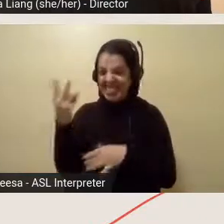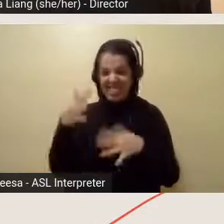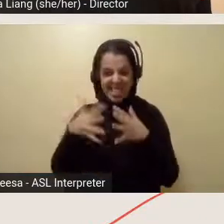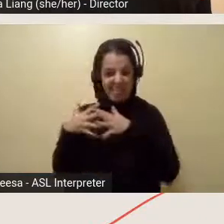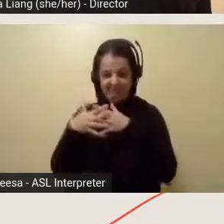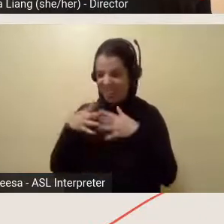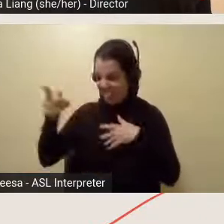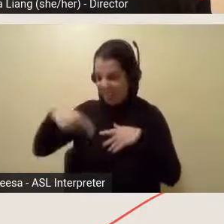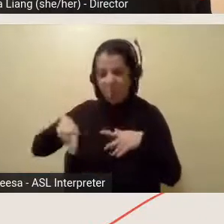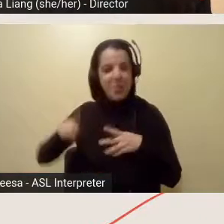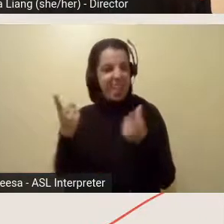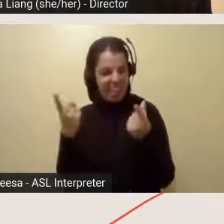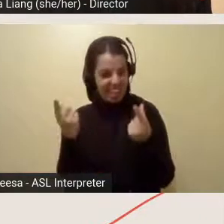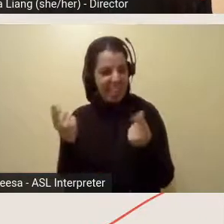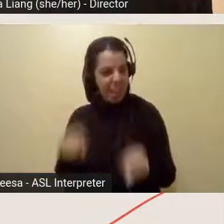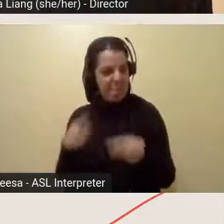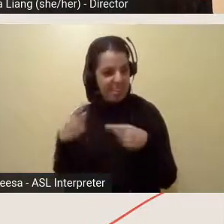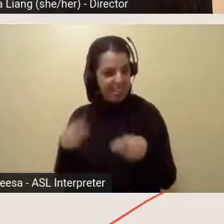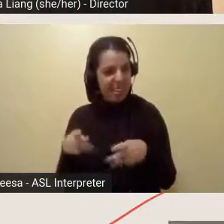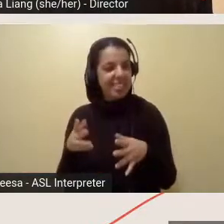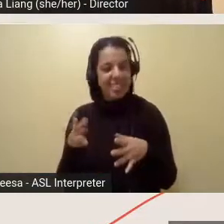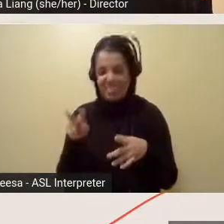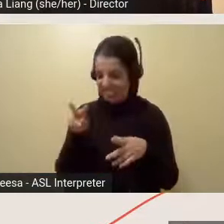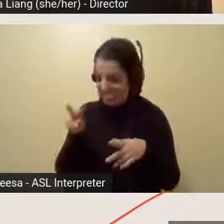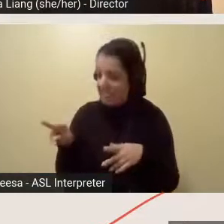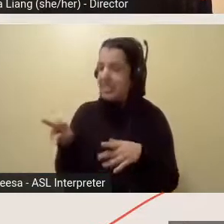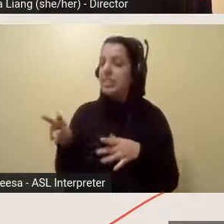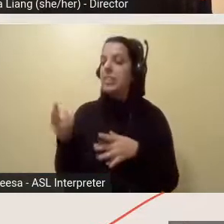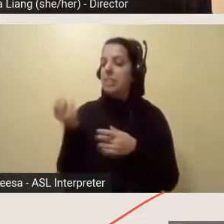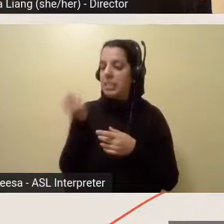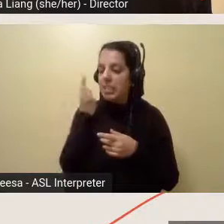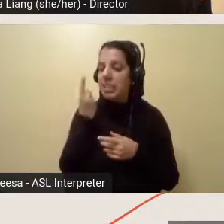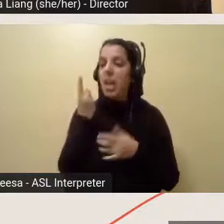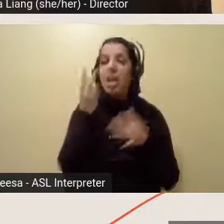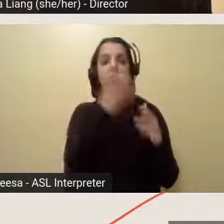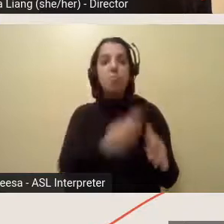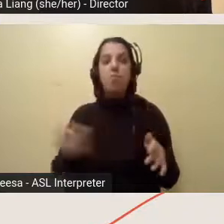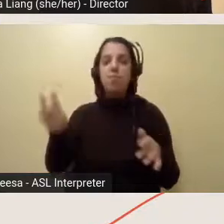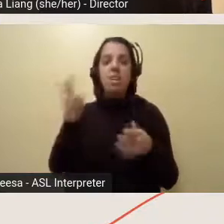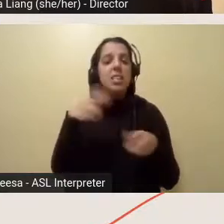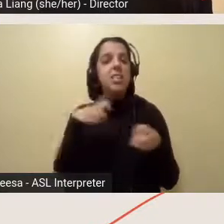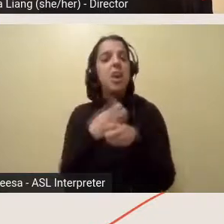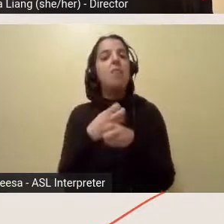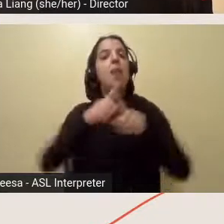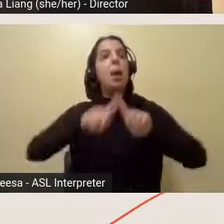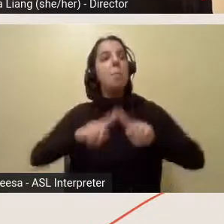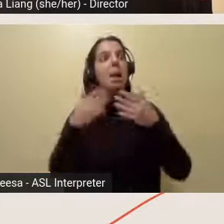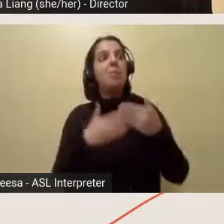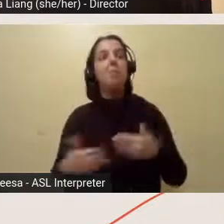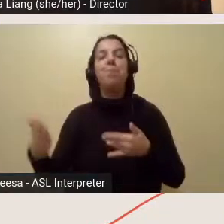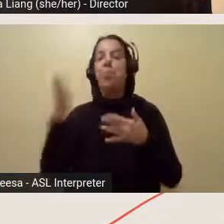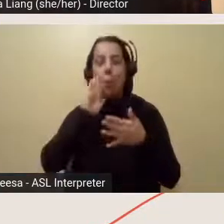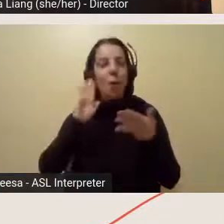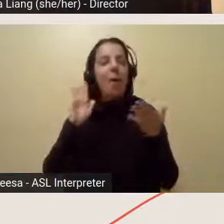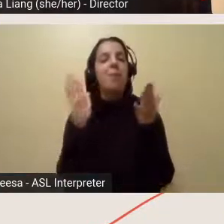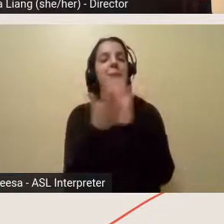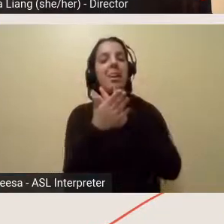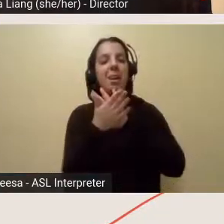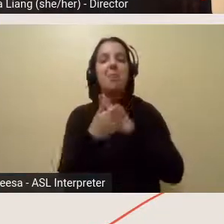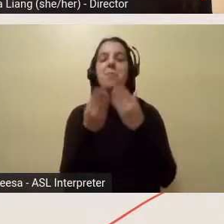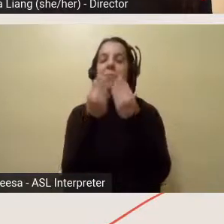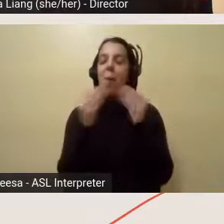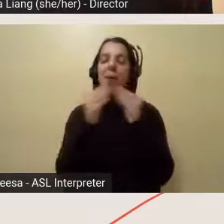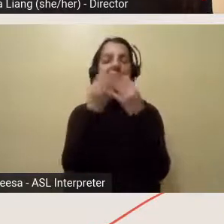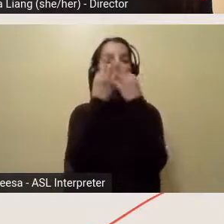we know that this is going to be a difficult transition, but we are about to get so much freer. So 2020 may be difficult, but